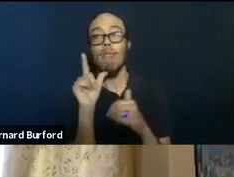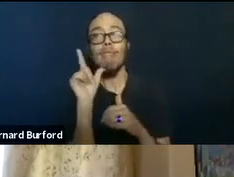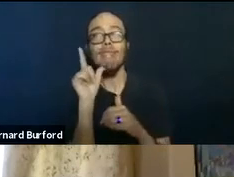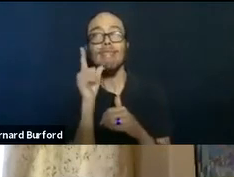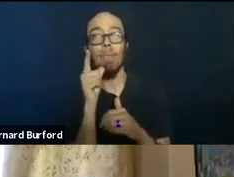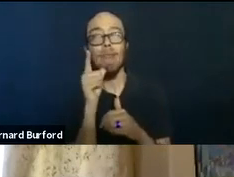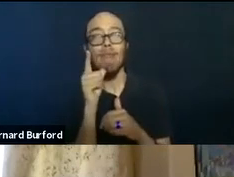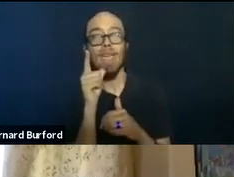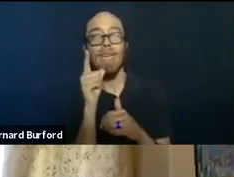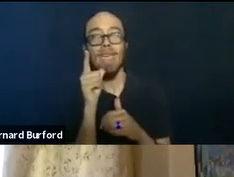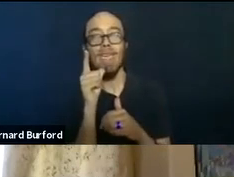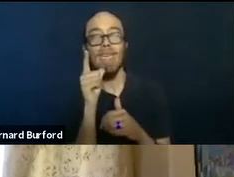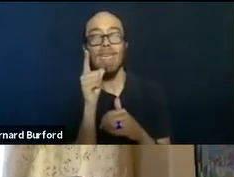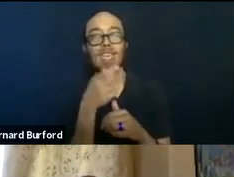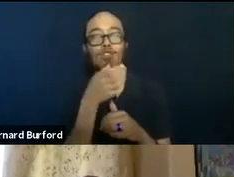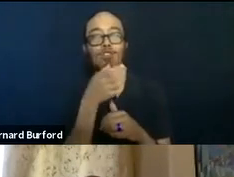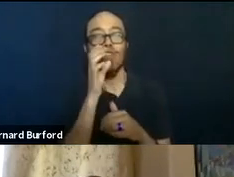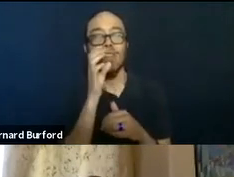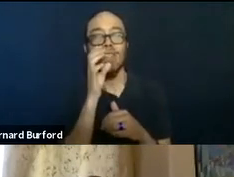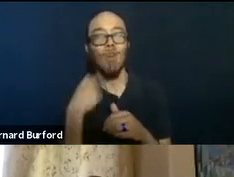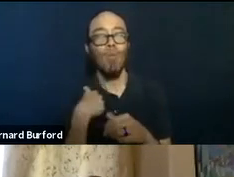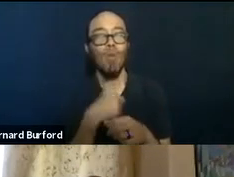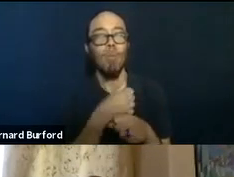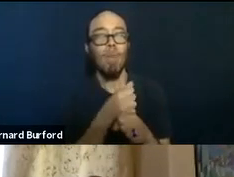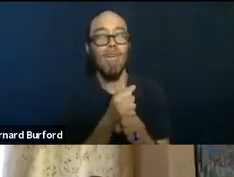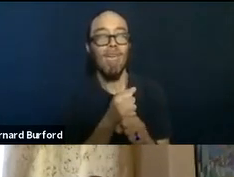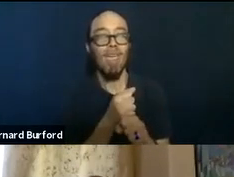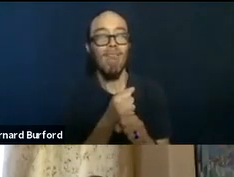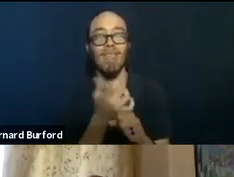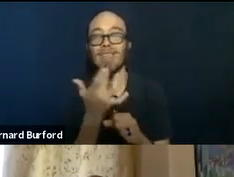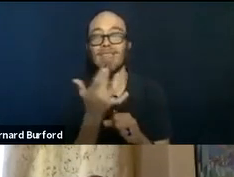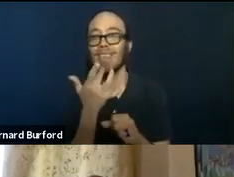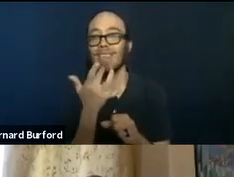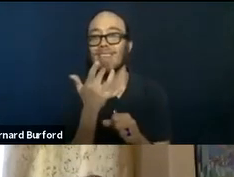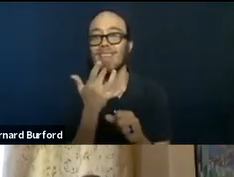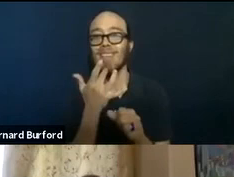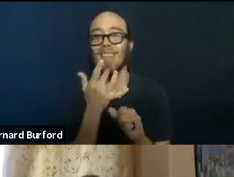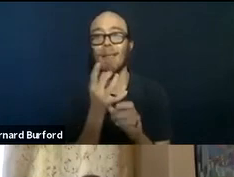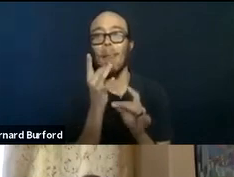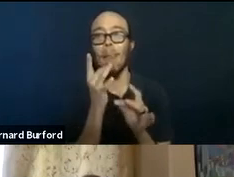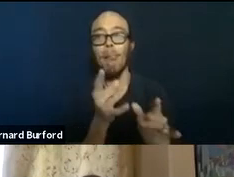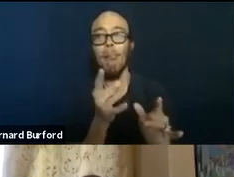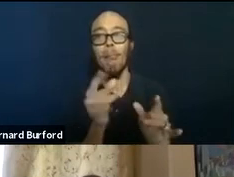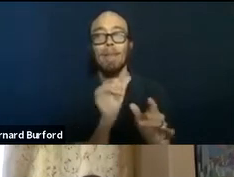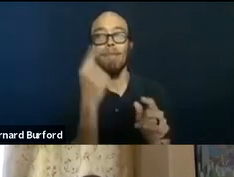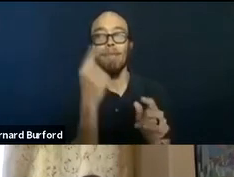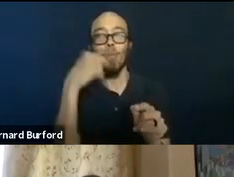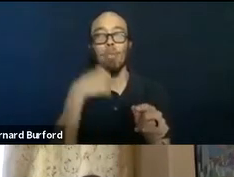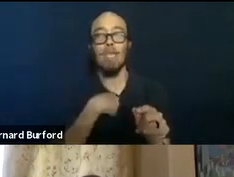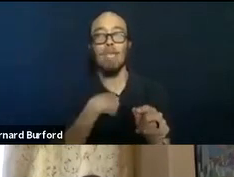the lemon of Corona COVID-19 tasted as good for you as it did for me.